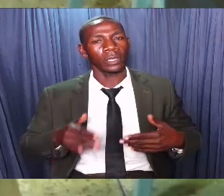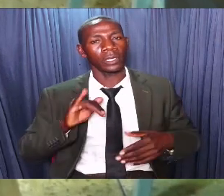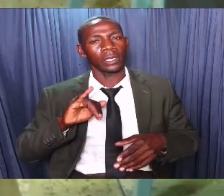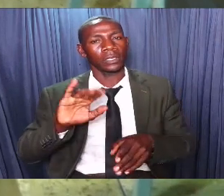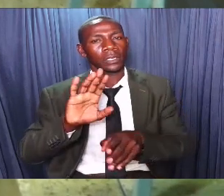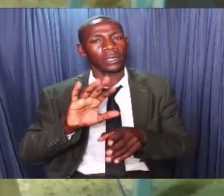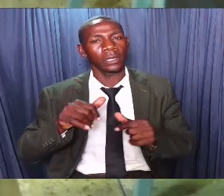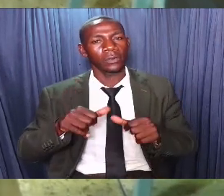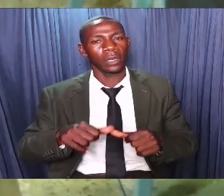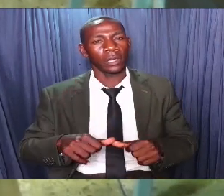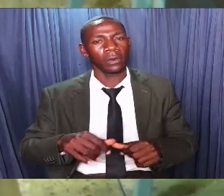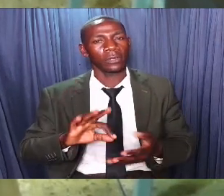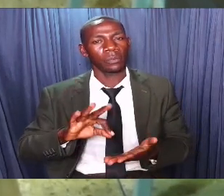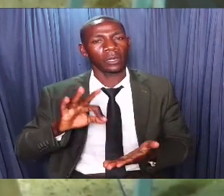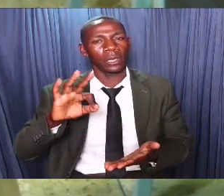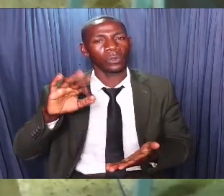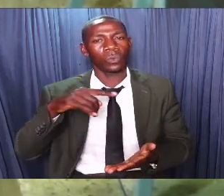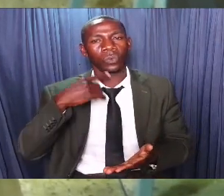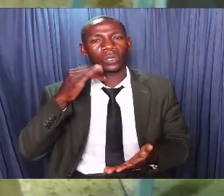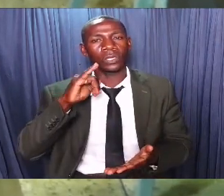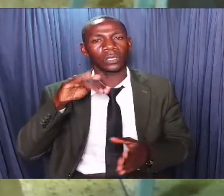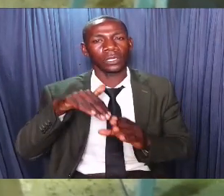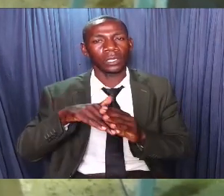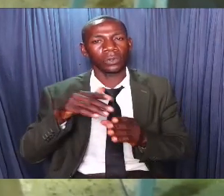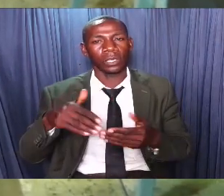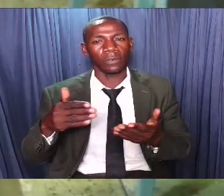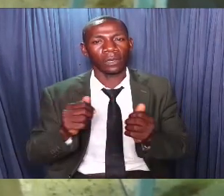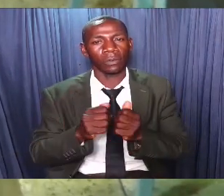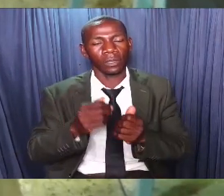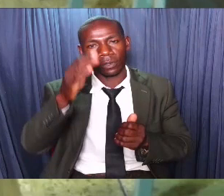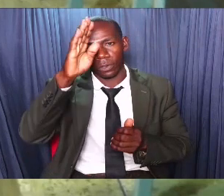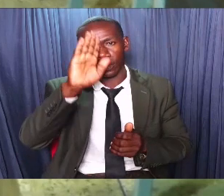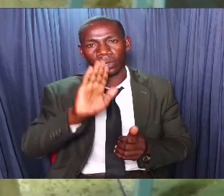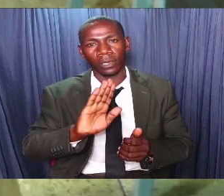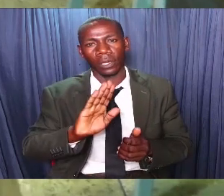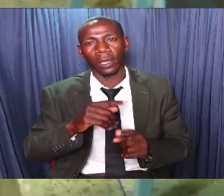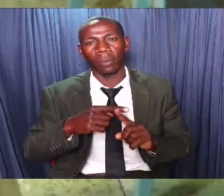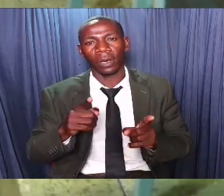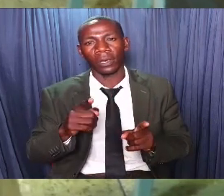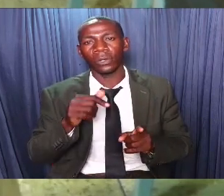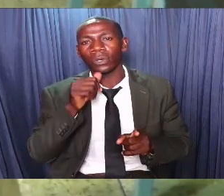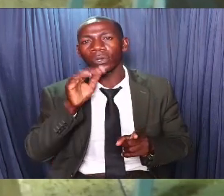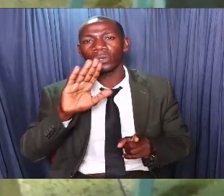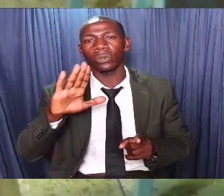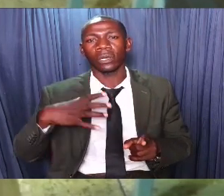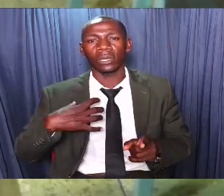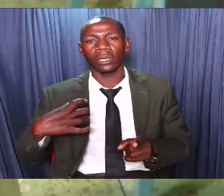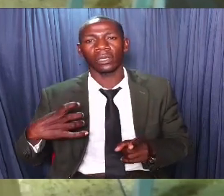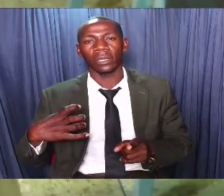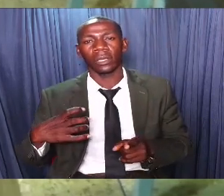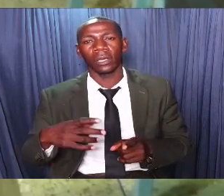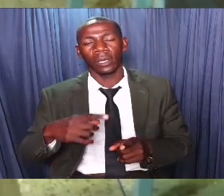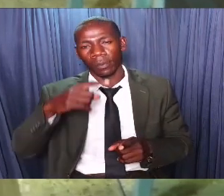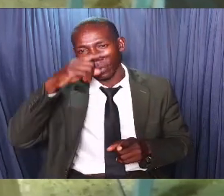Roho Mtakatifu aliye ndani yenu, mliyepewa na Mungu, wala ninyi si mali yenu wenyewe.